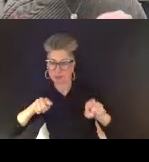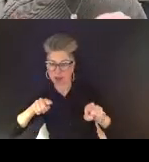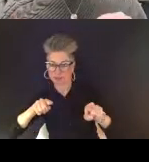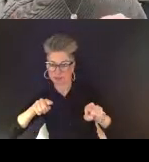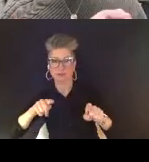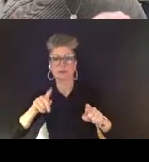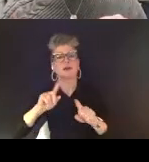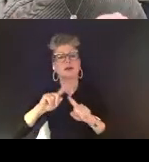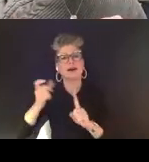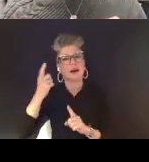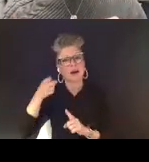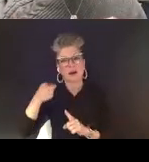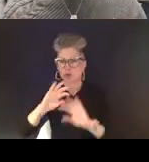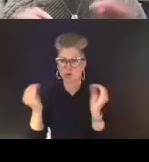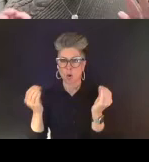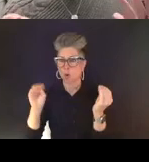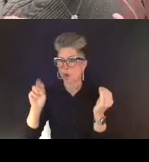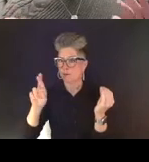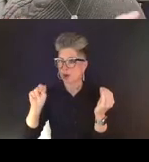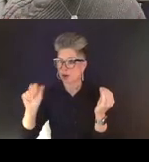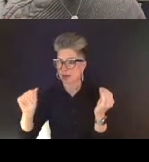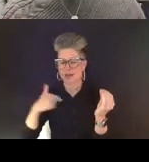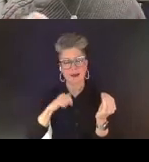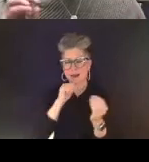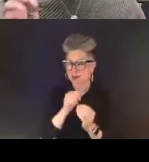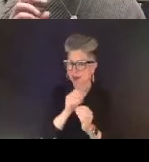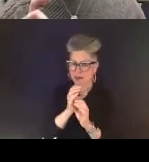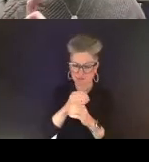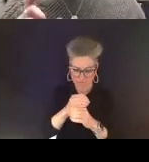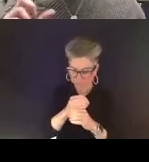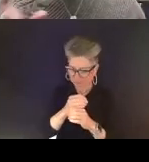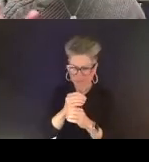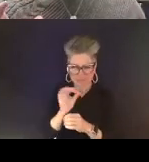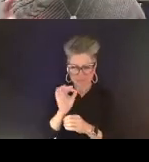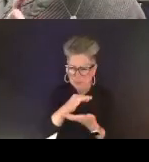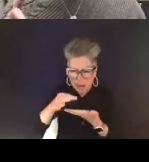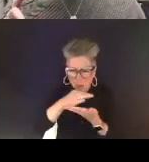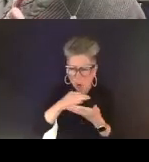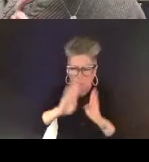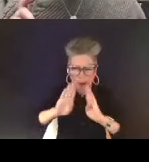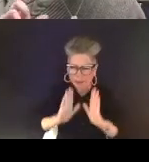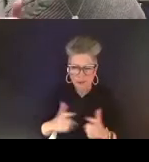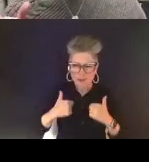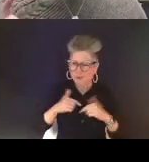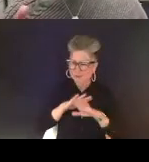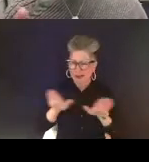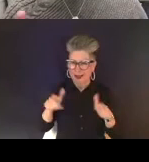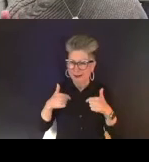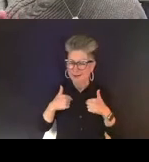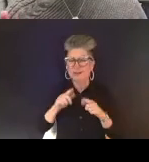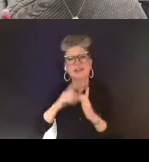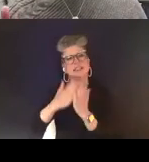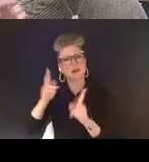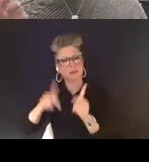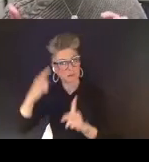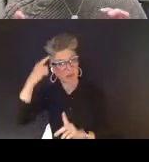doesn't involve that mRNA, and I'm not a microbiologist, but this is, I think, some people suspect that this